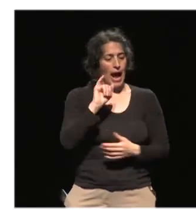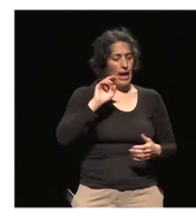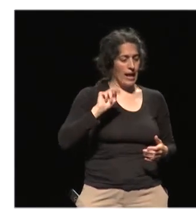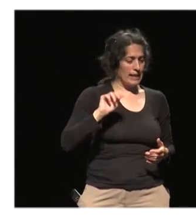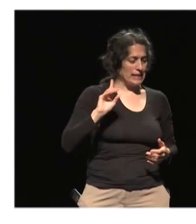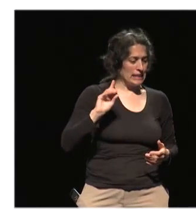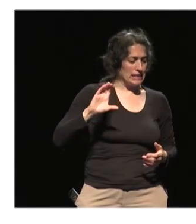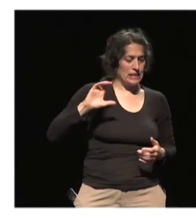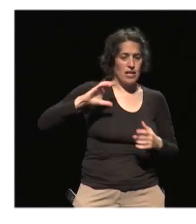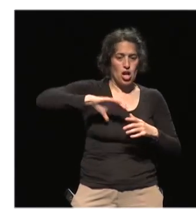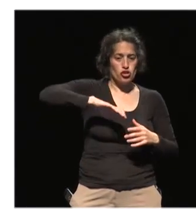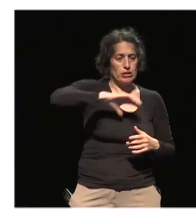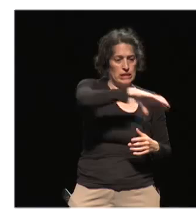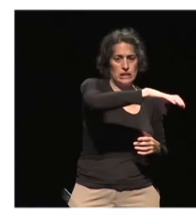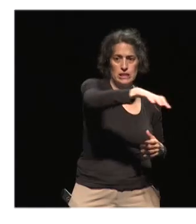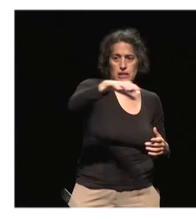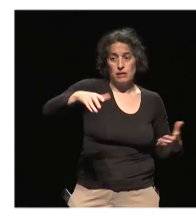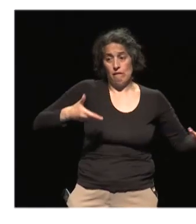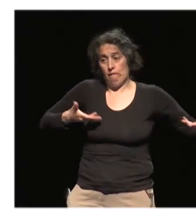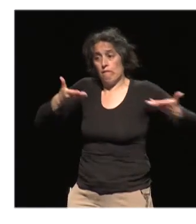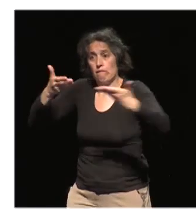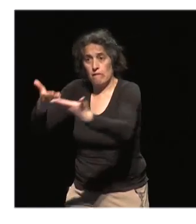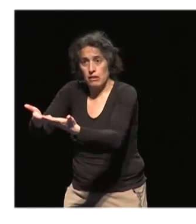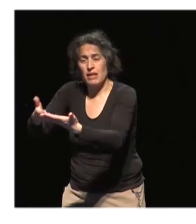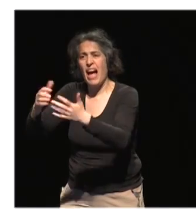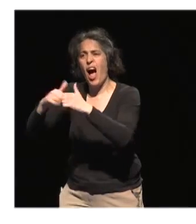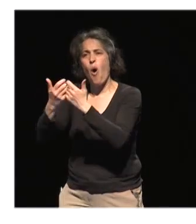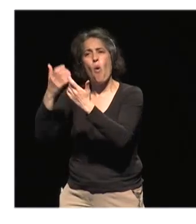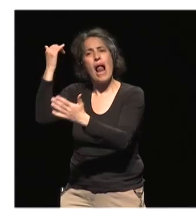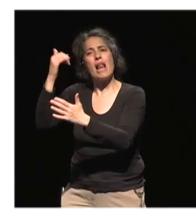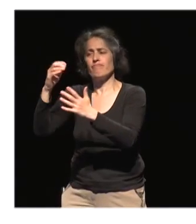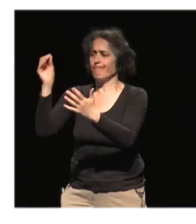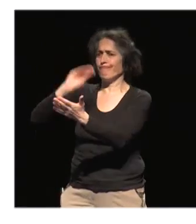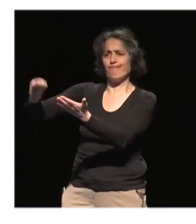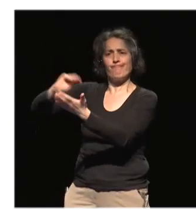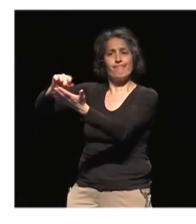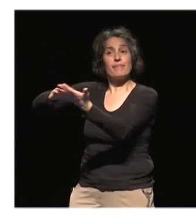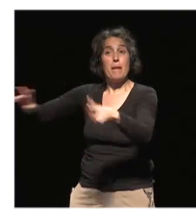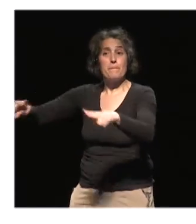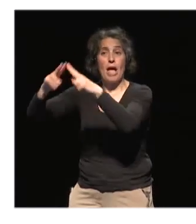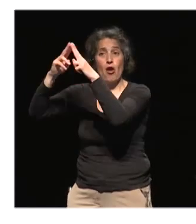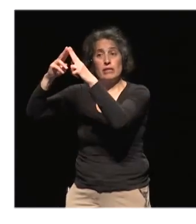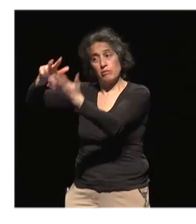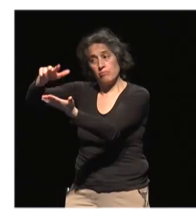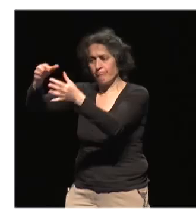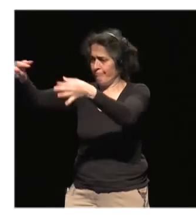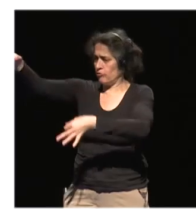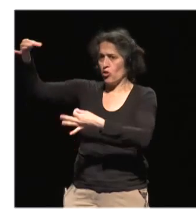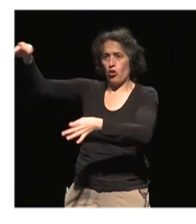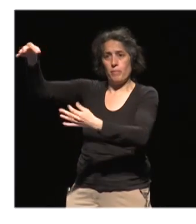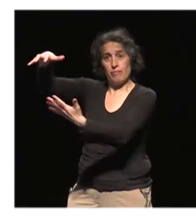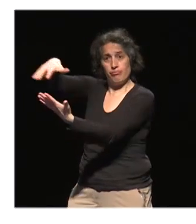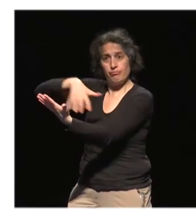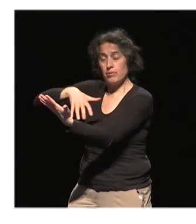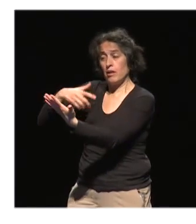good of the global community will come out of Paris. And we are ready to play, of course, a